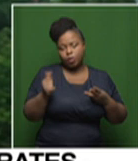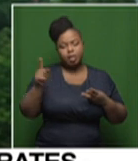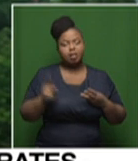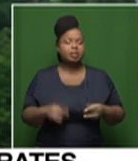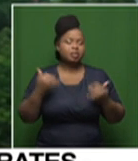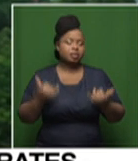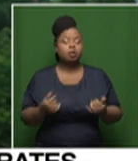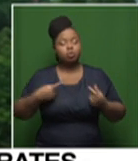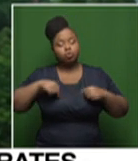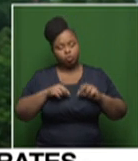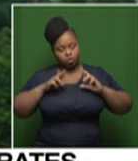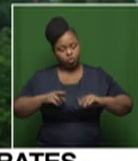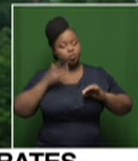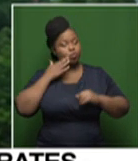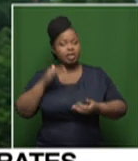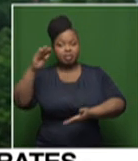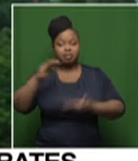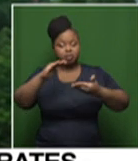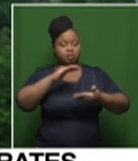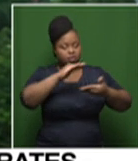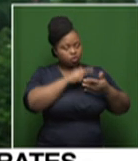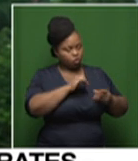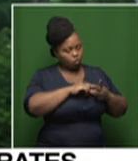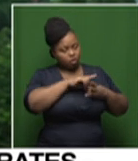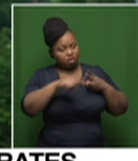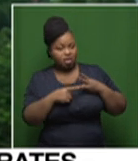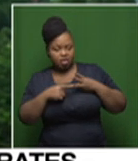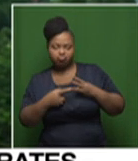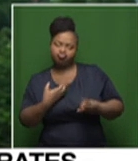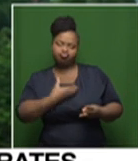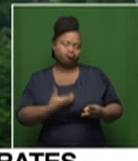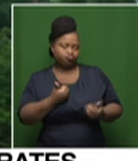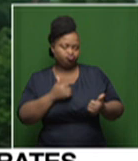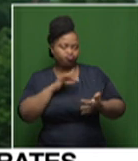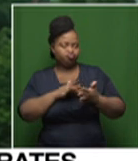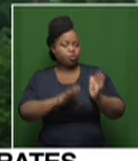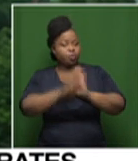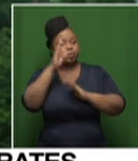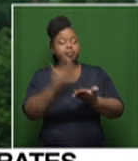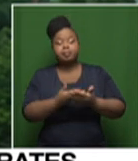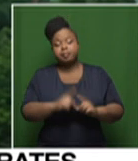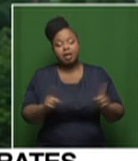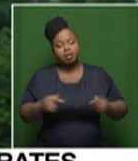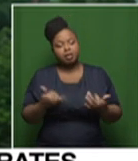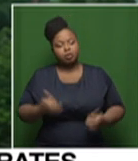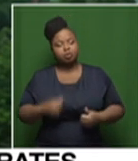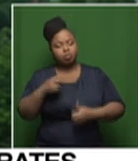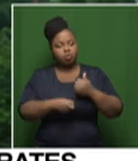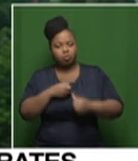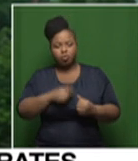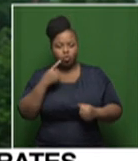So it's hoped that once all these vaccines hit the shelf, India will be in a much comfortable position. But the challenges of delivering shots